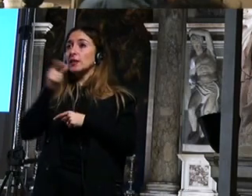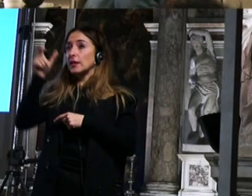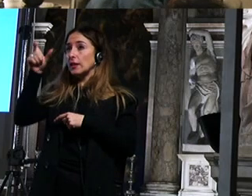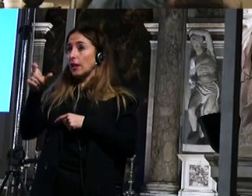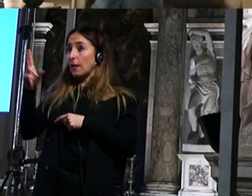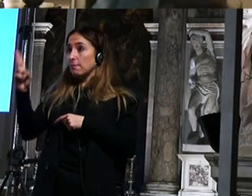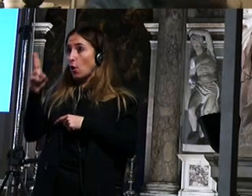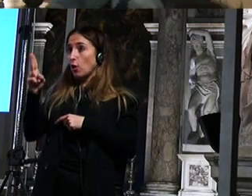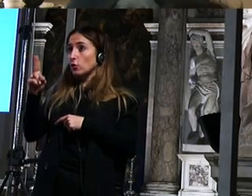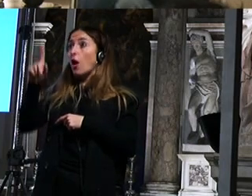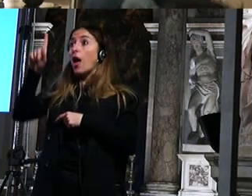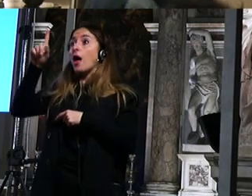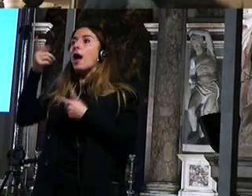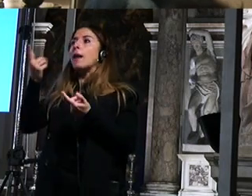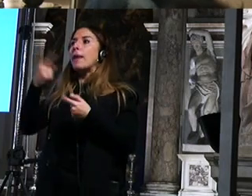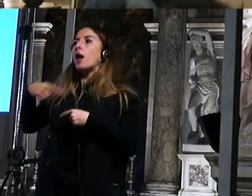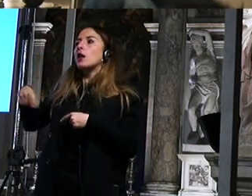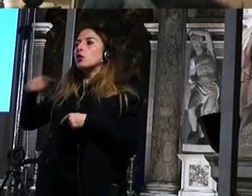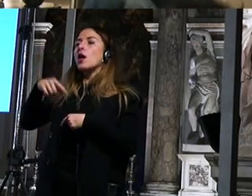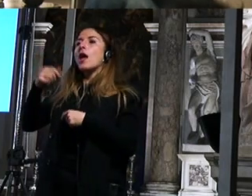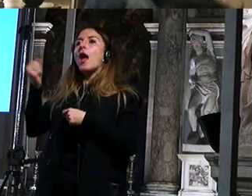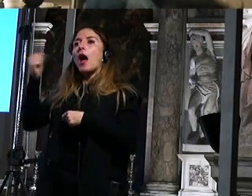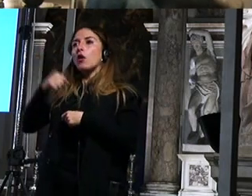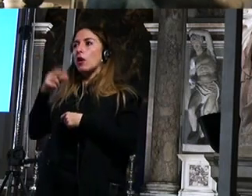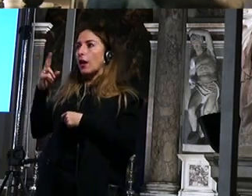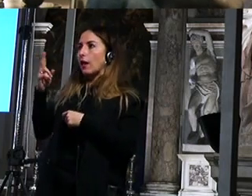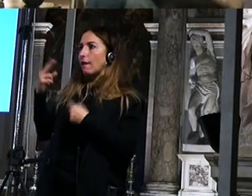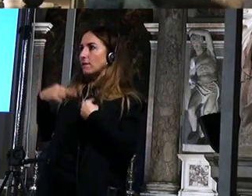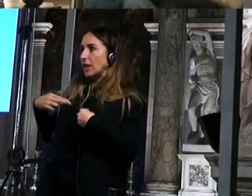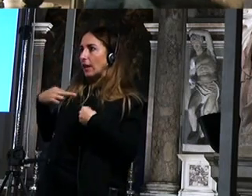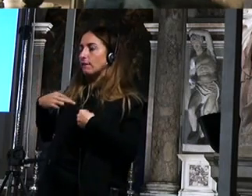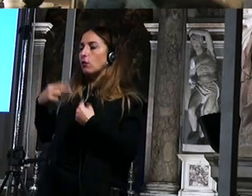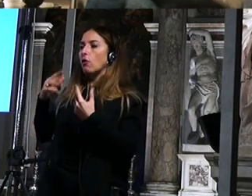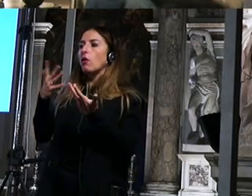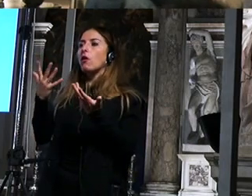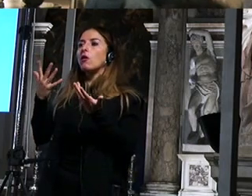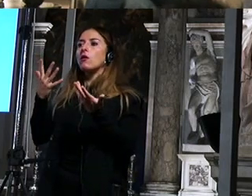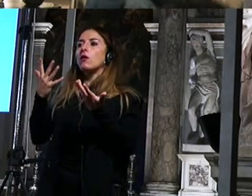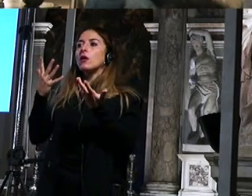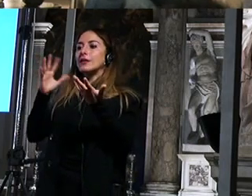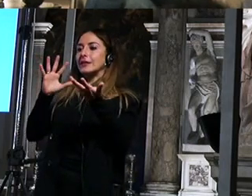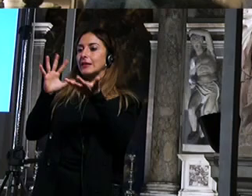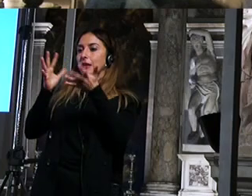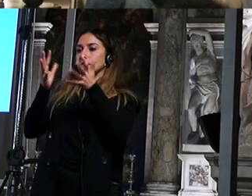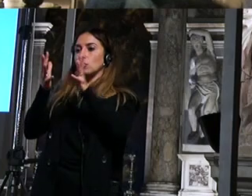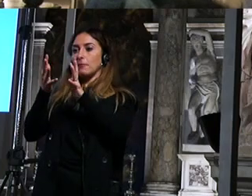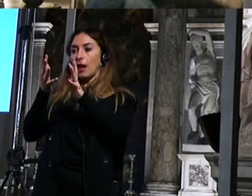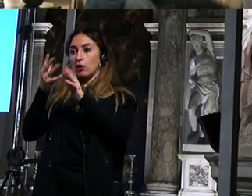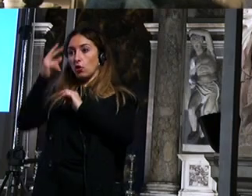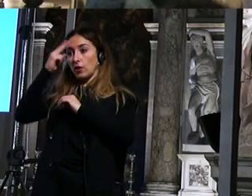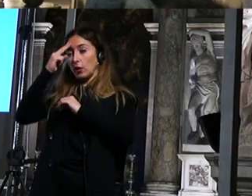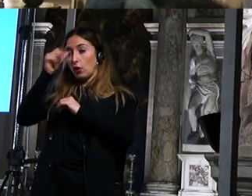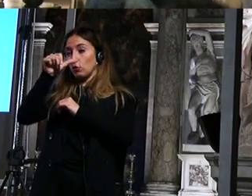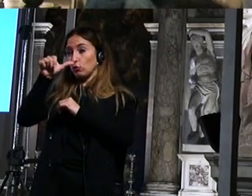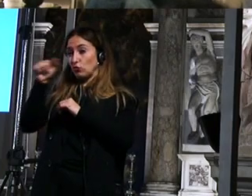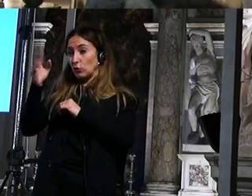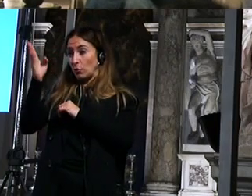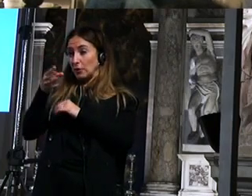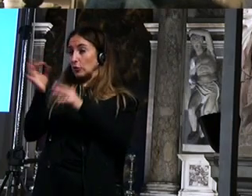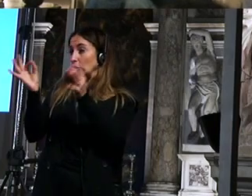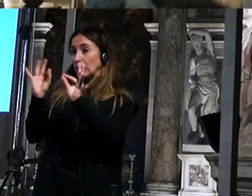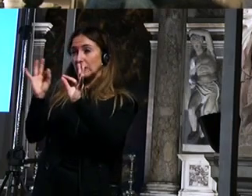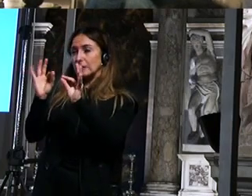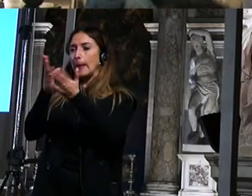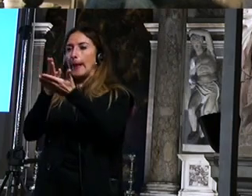to us into pure memory. It's a kind of midway place. So we meet her in